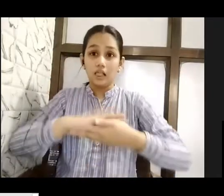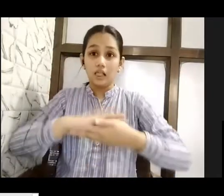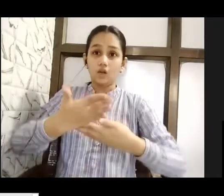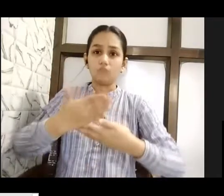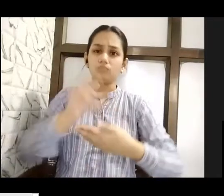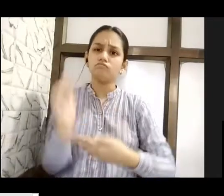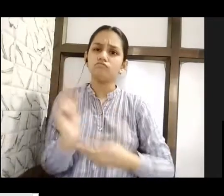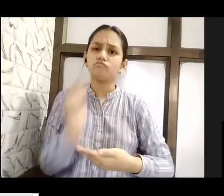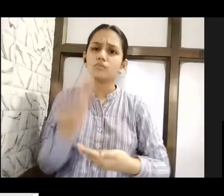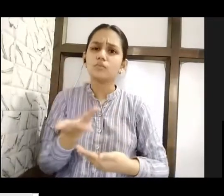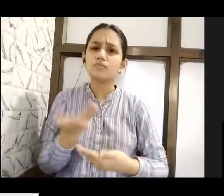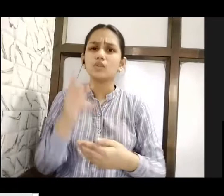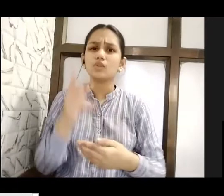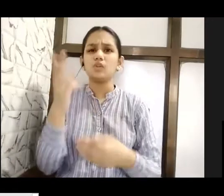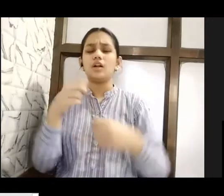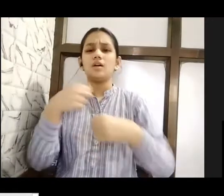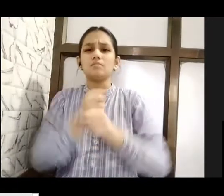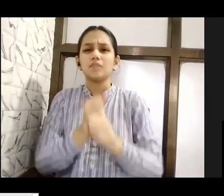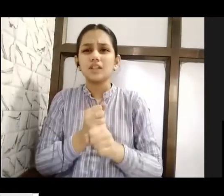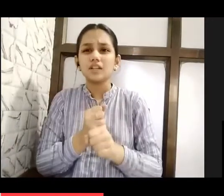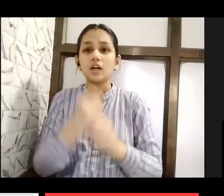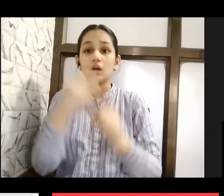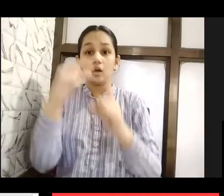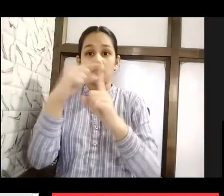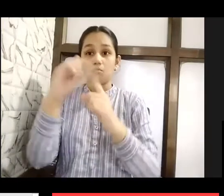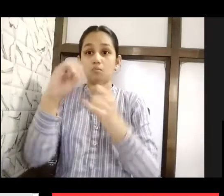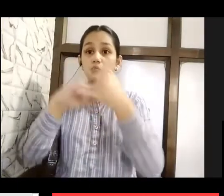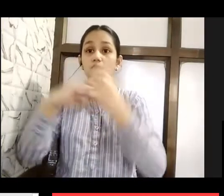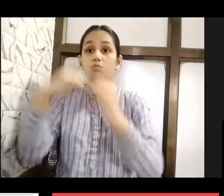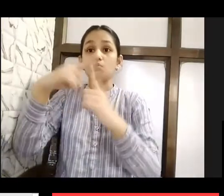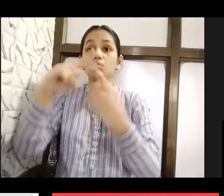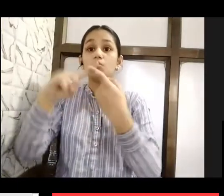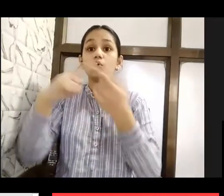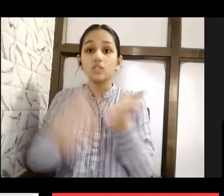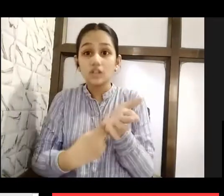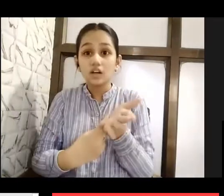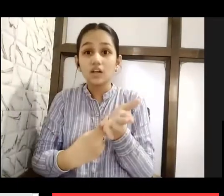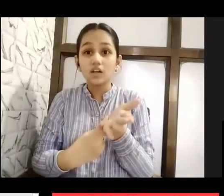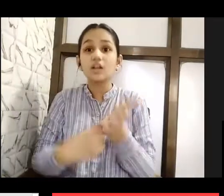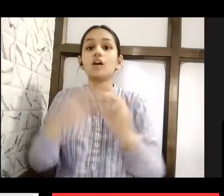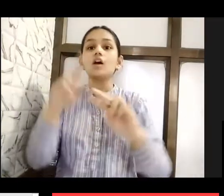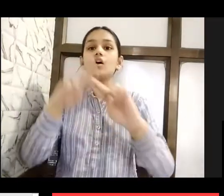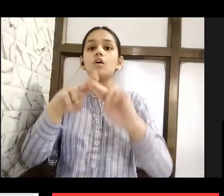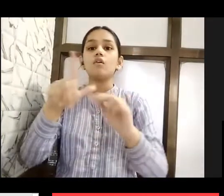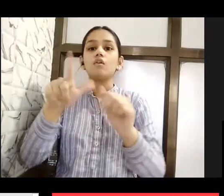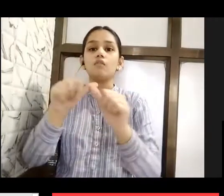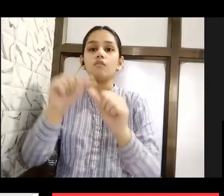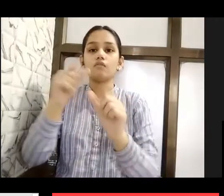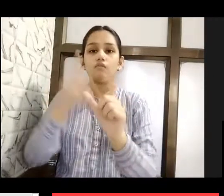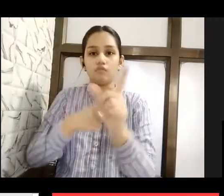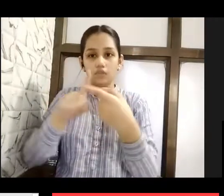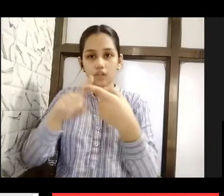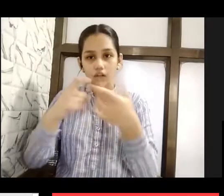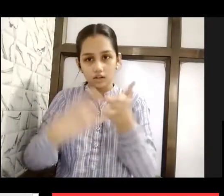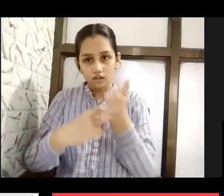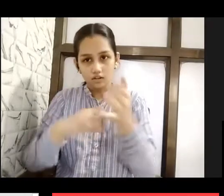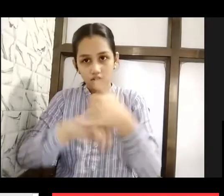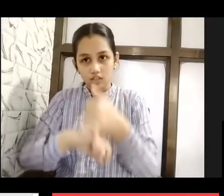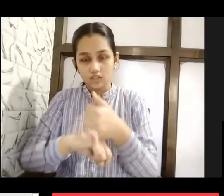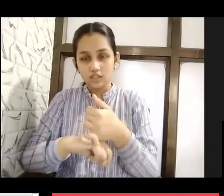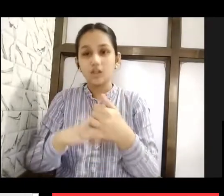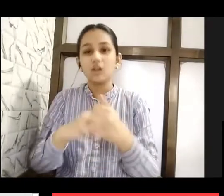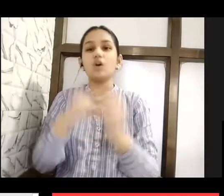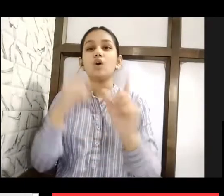to create posters, flyers, social media graphics, YouTube